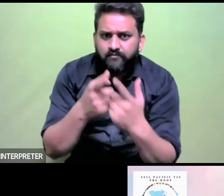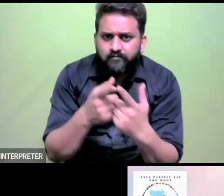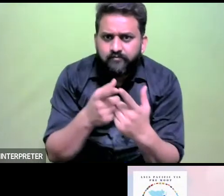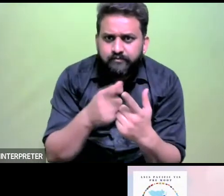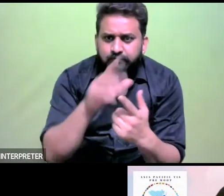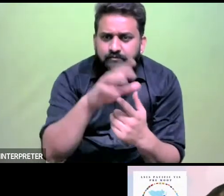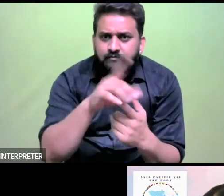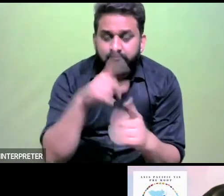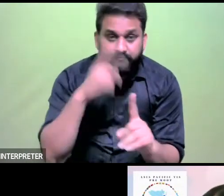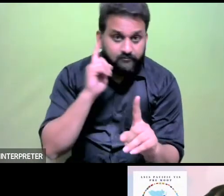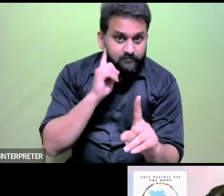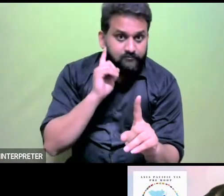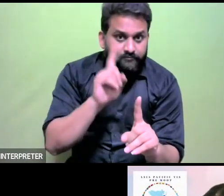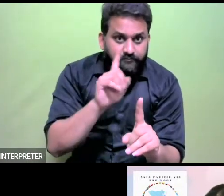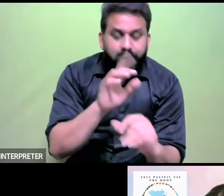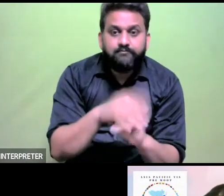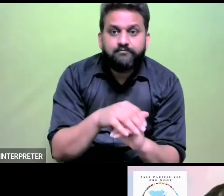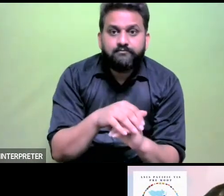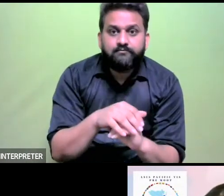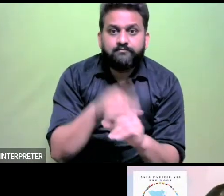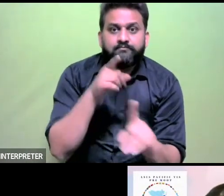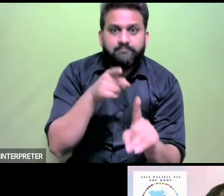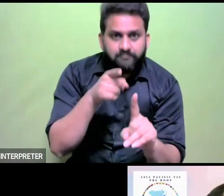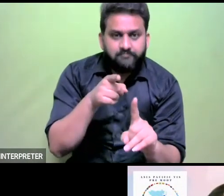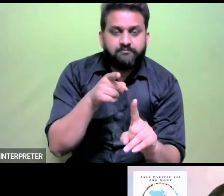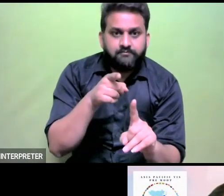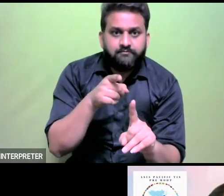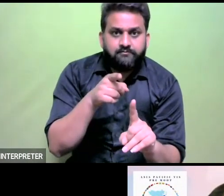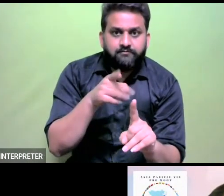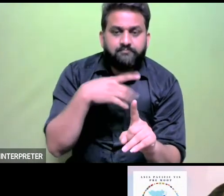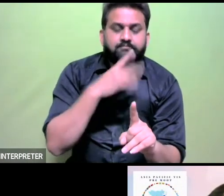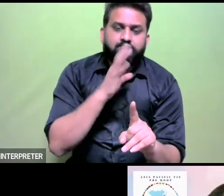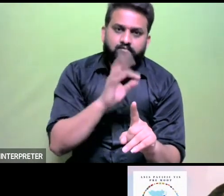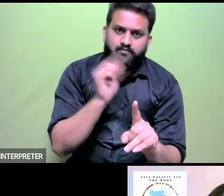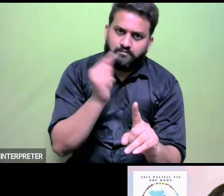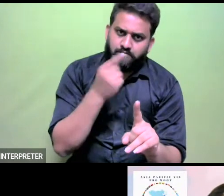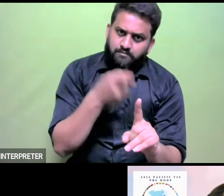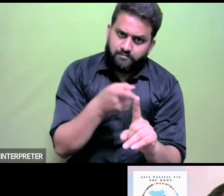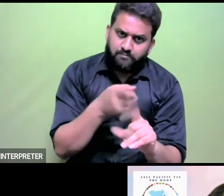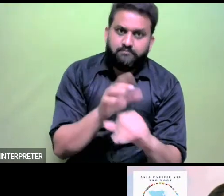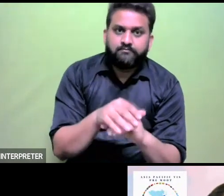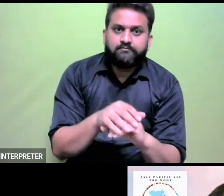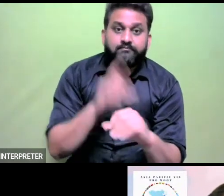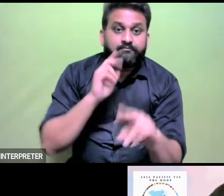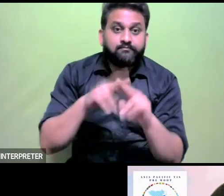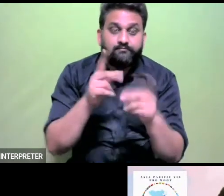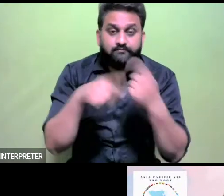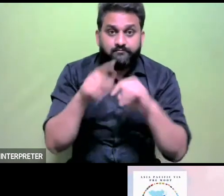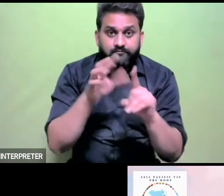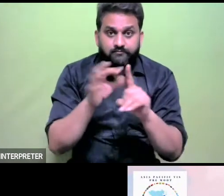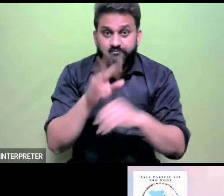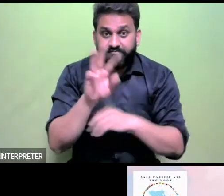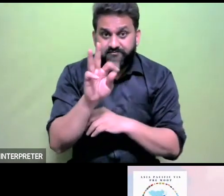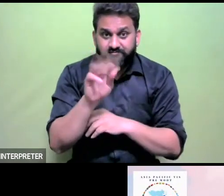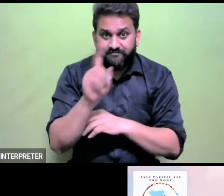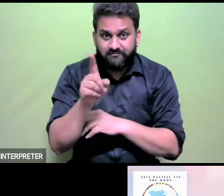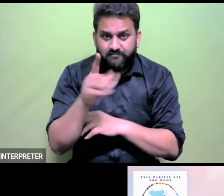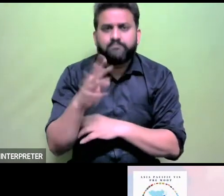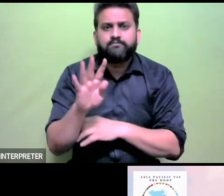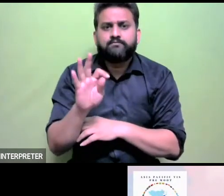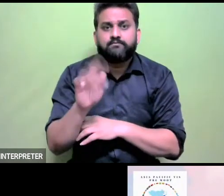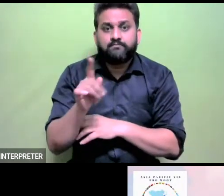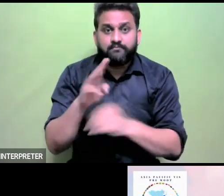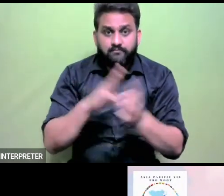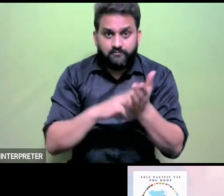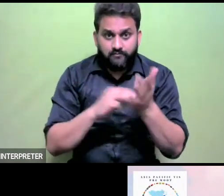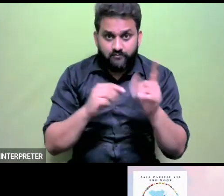Voice modulation, yes, it does make sense, because if you look at the 30 minutes or 40 minutes of mood,